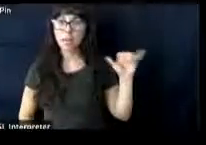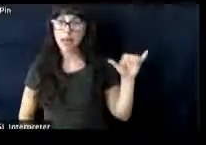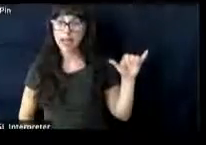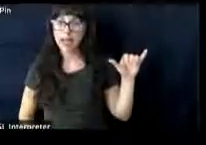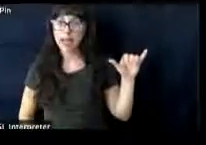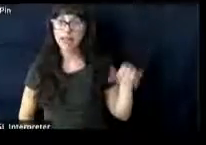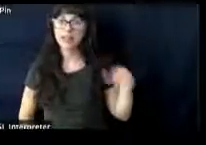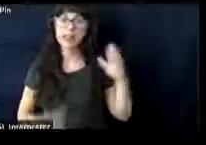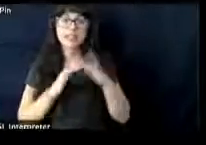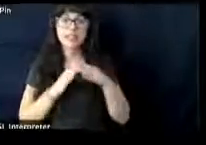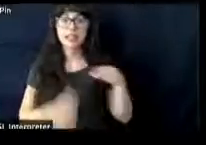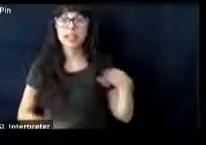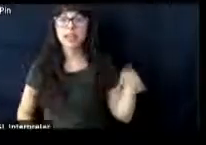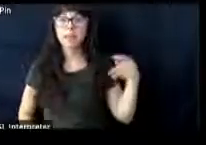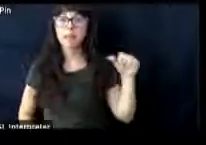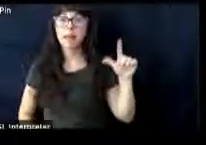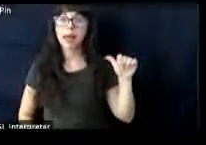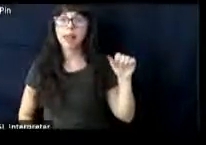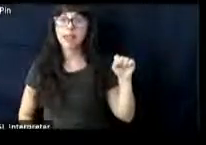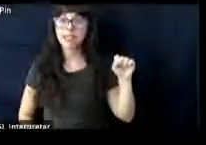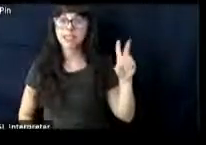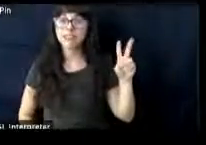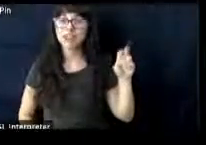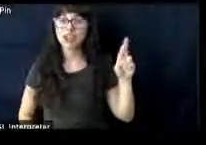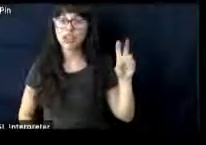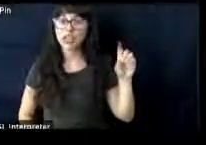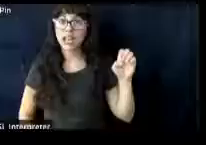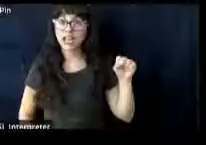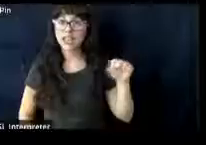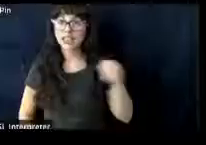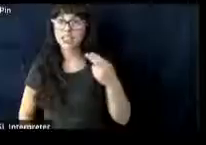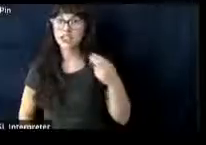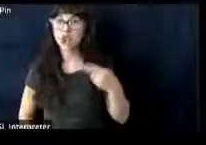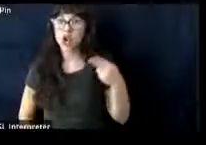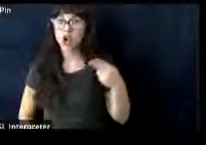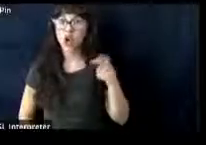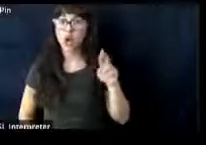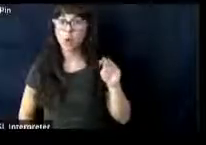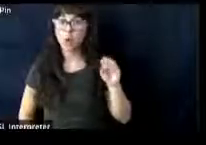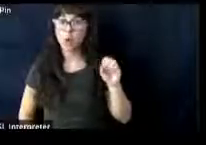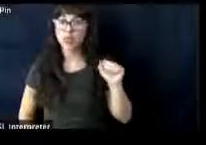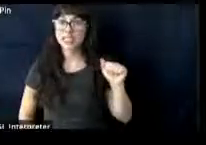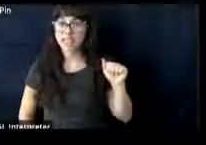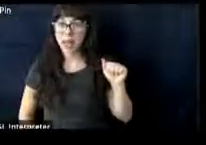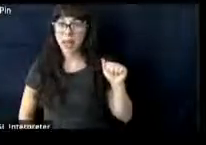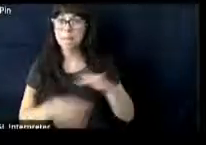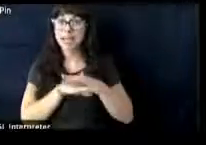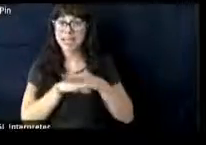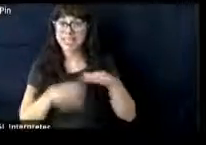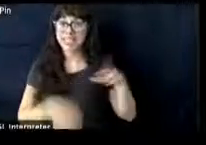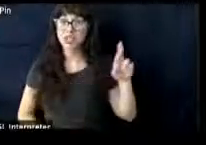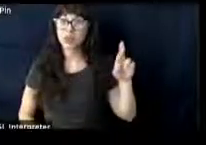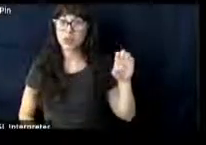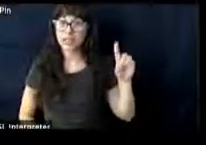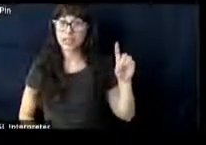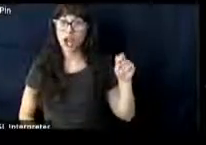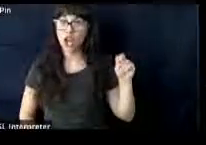of Palos Verdes, Hermosa Beach, Redondo